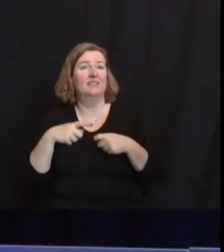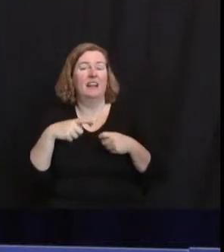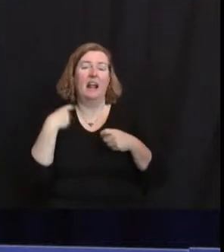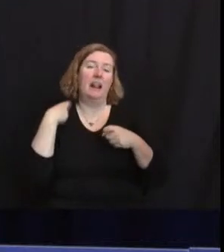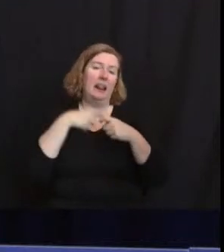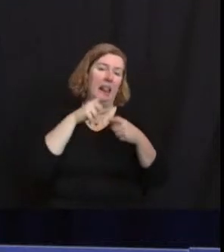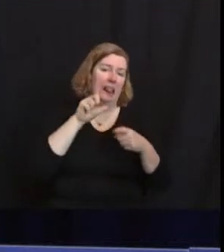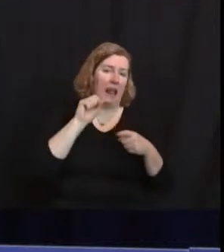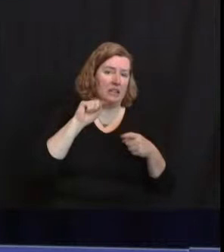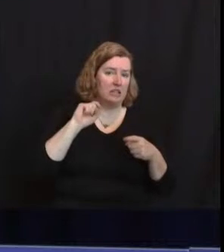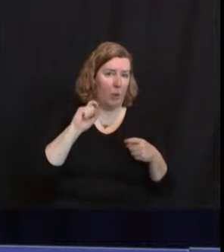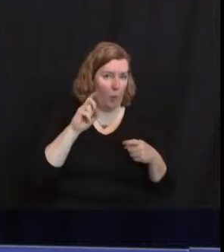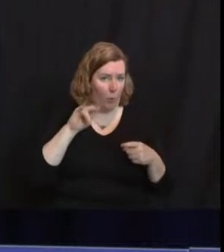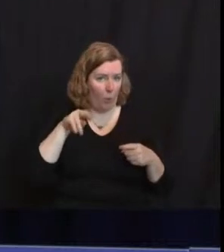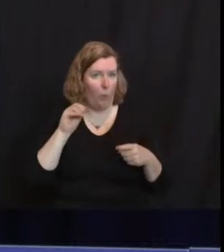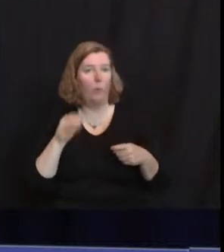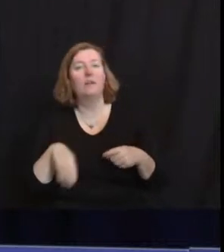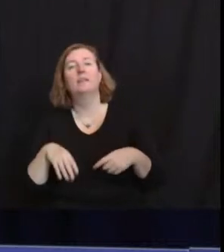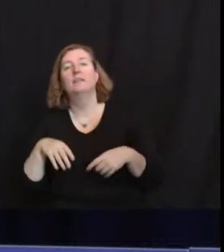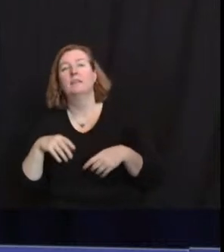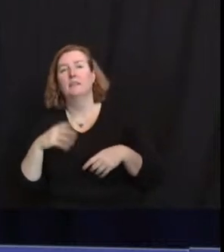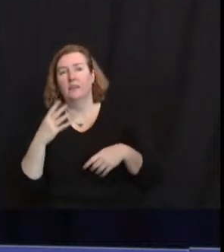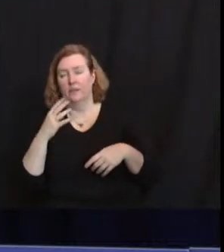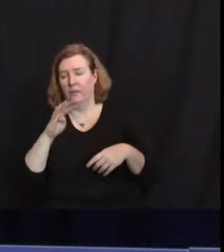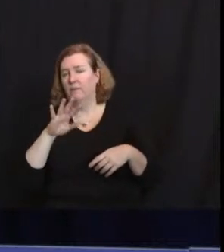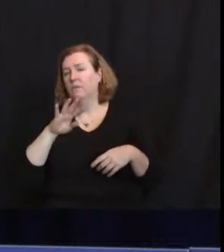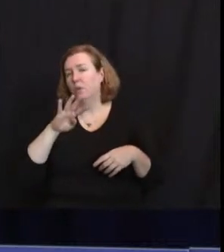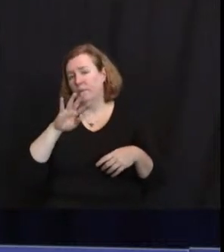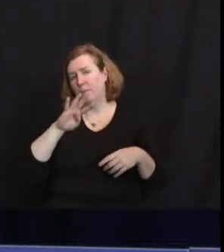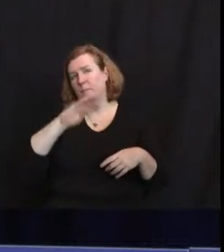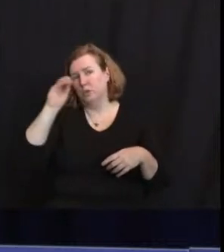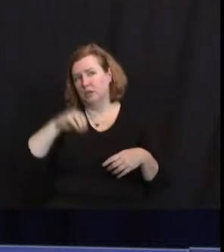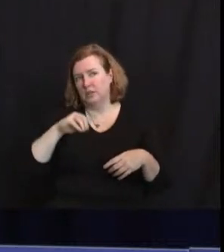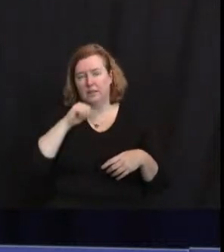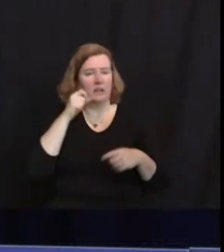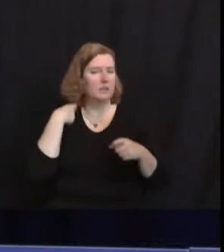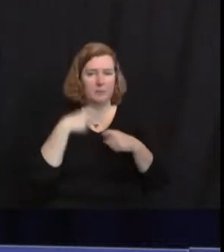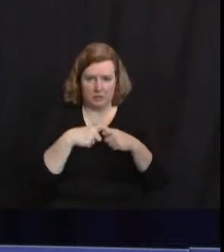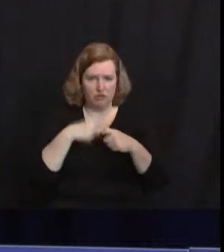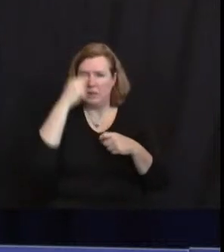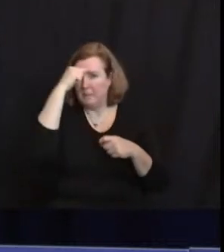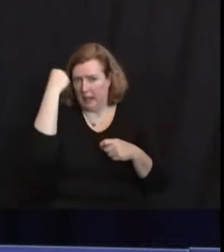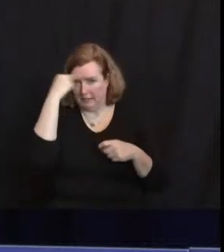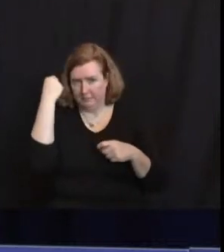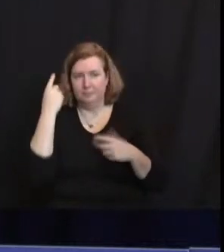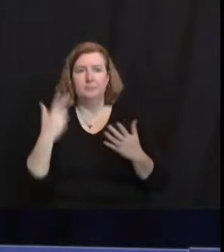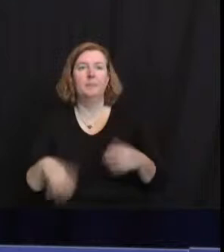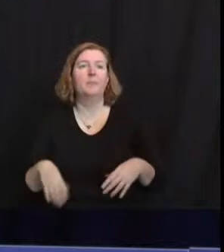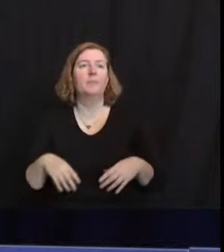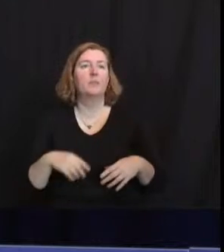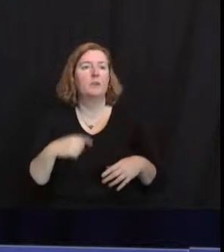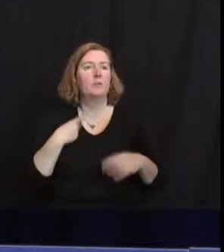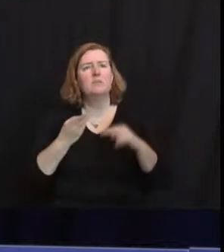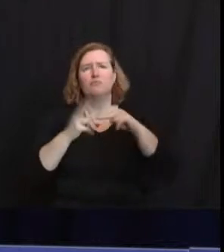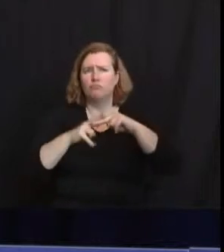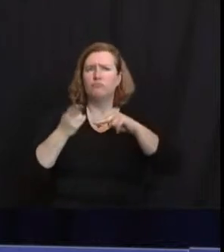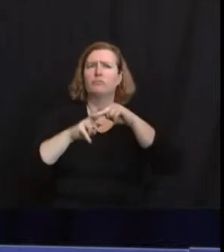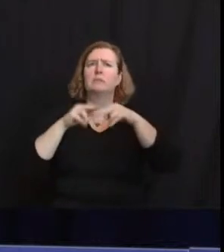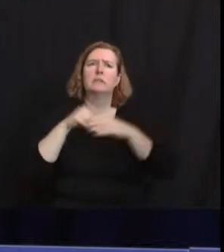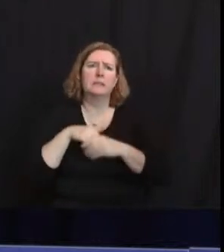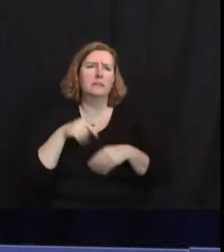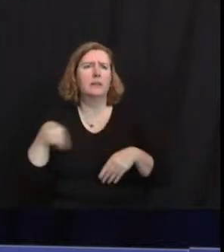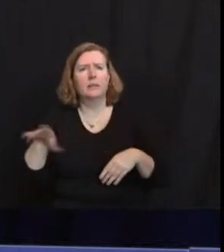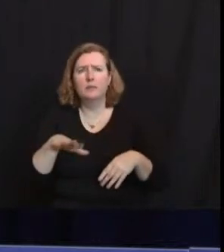and 14% are Black, non-Hispanic. Overall, we are seeing increases in our minority